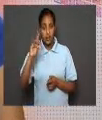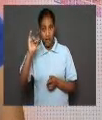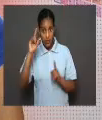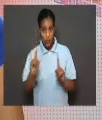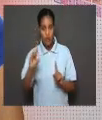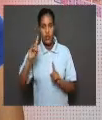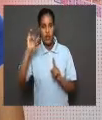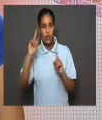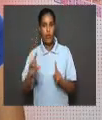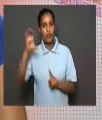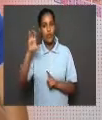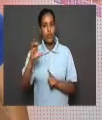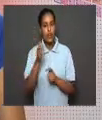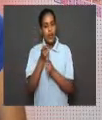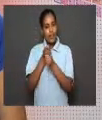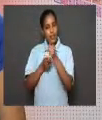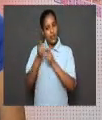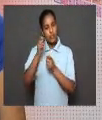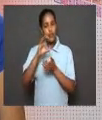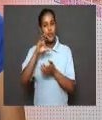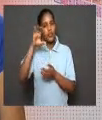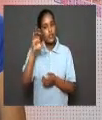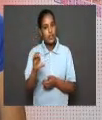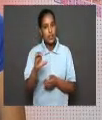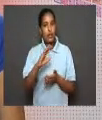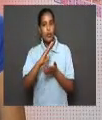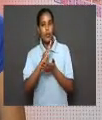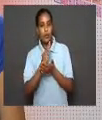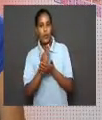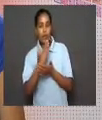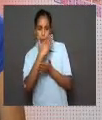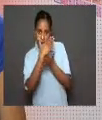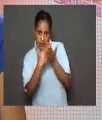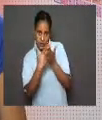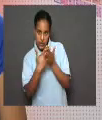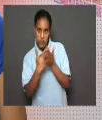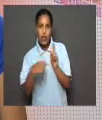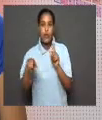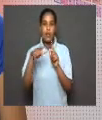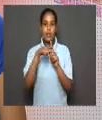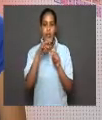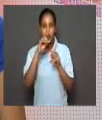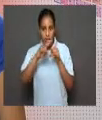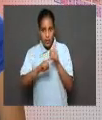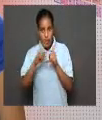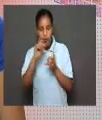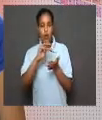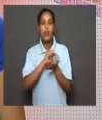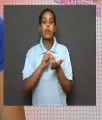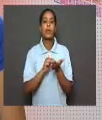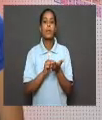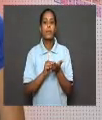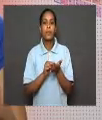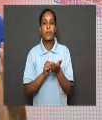Dipole-dipole forces are the attractive forces between the partially positive end of one